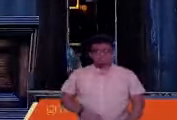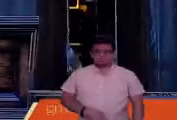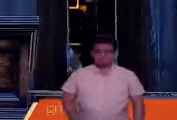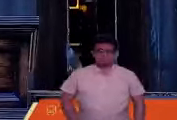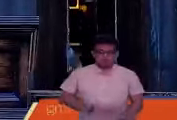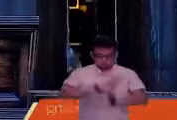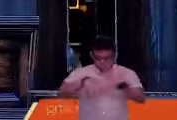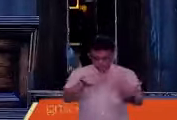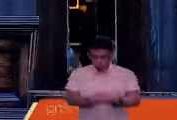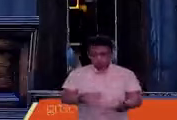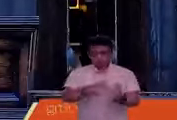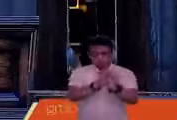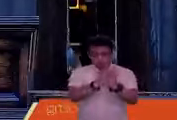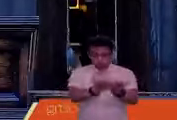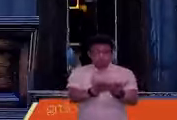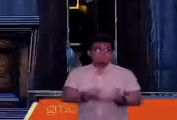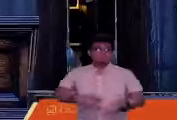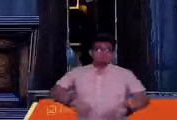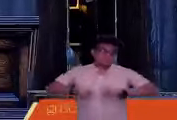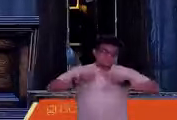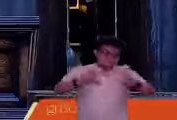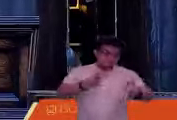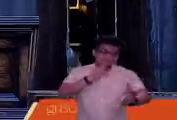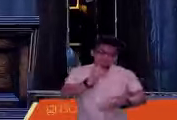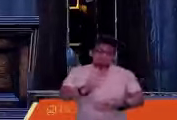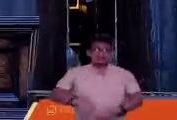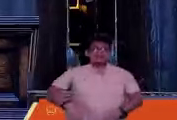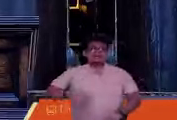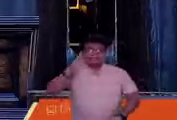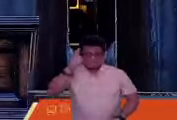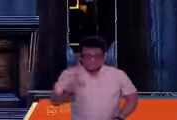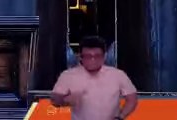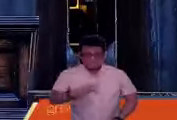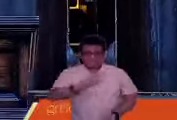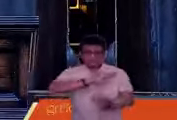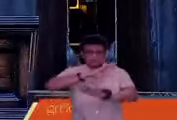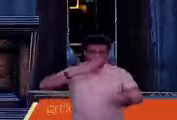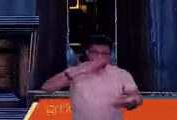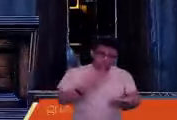all scripture is given by the inspiration of God. And is